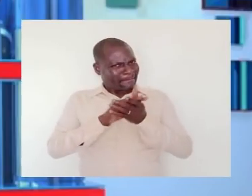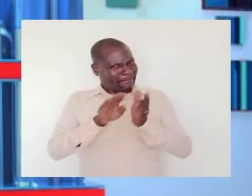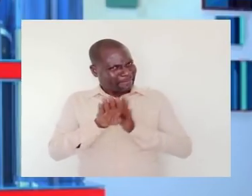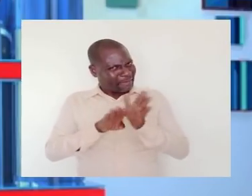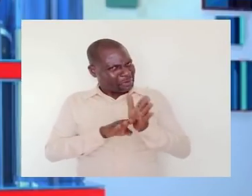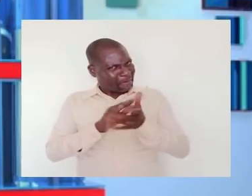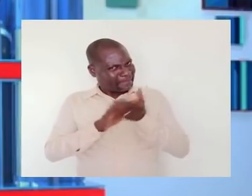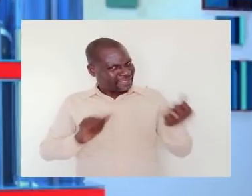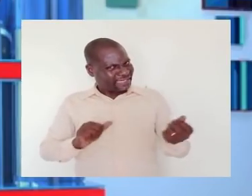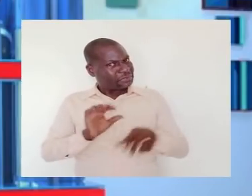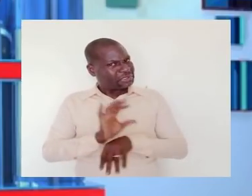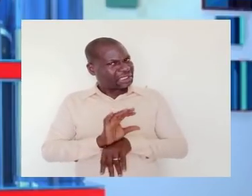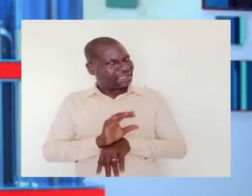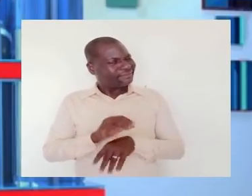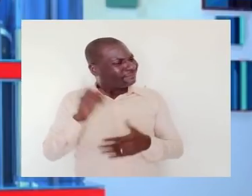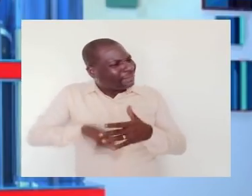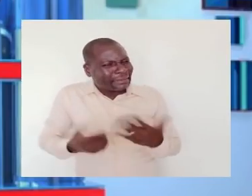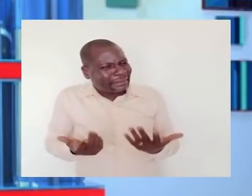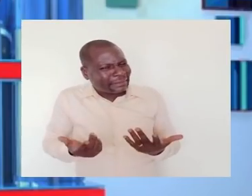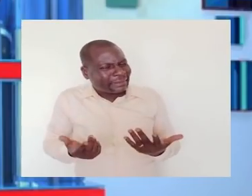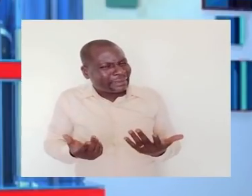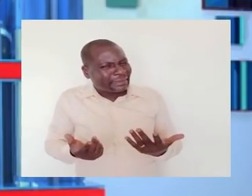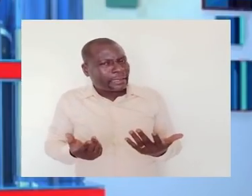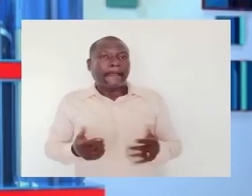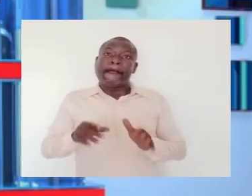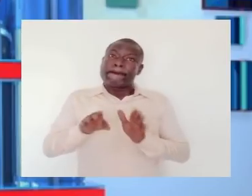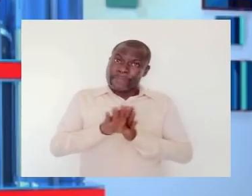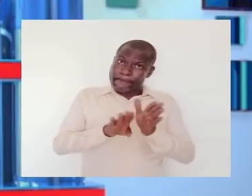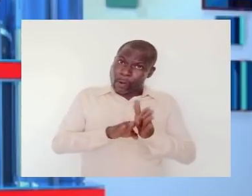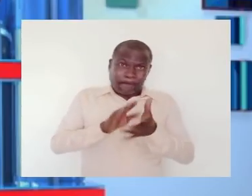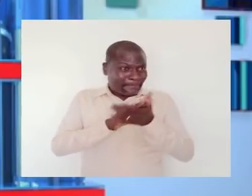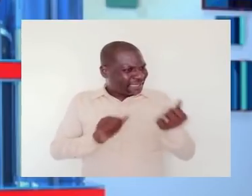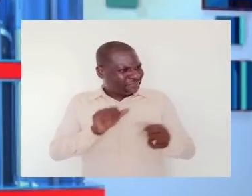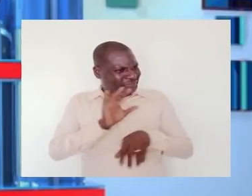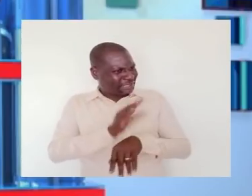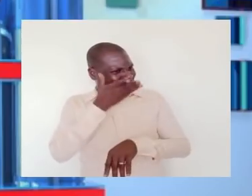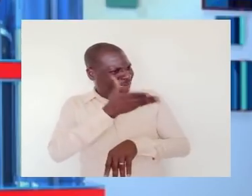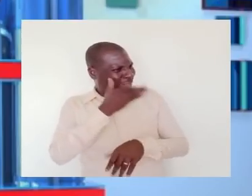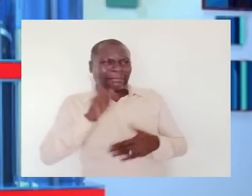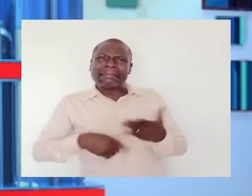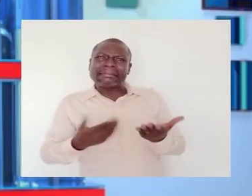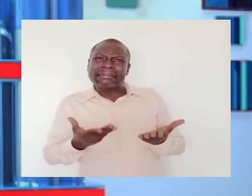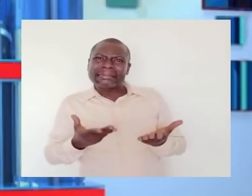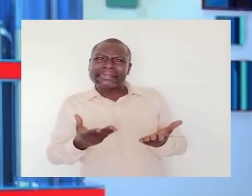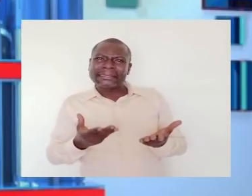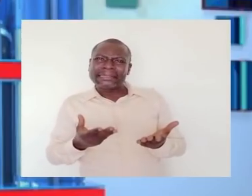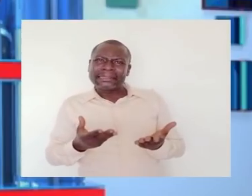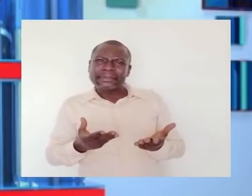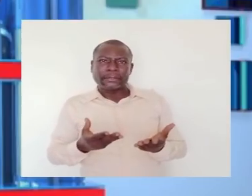is Bible believing church? What is it? Bible believing church na omuka no. And what dey